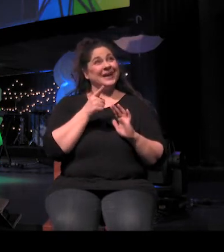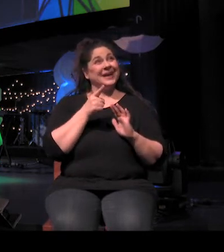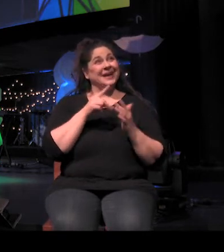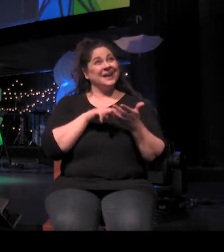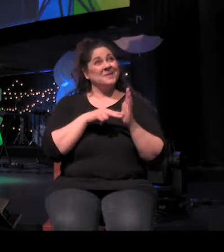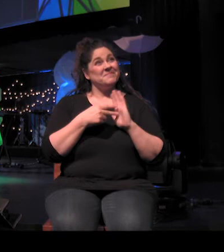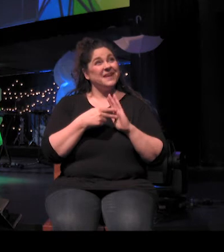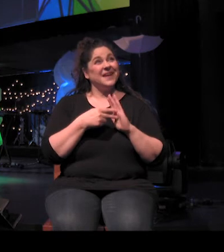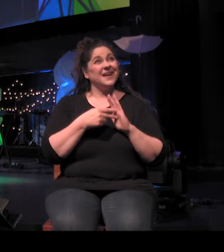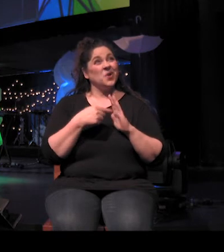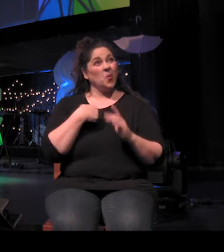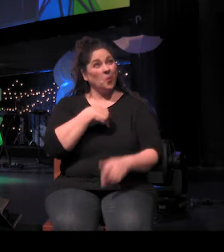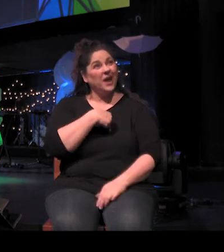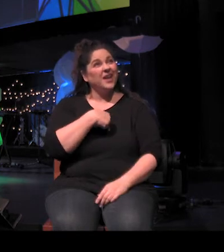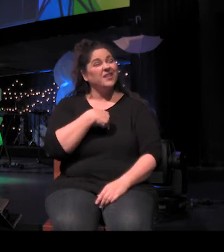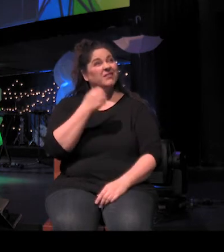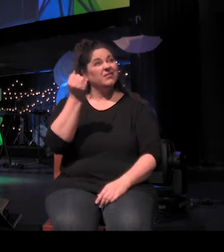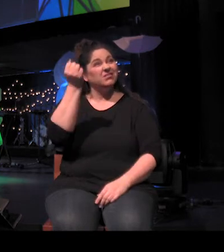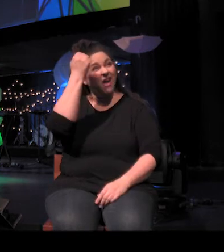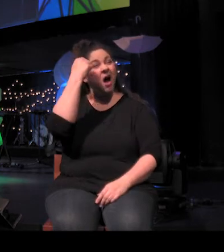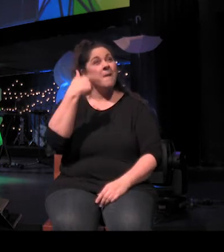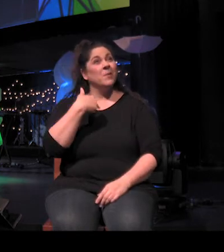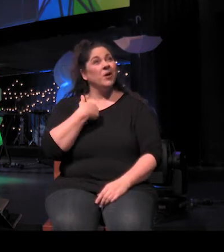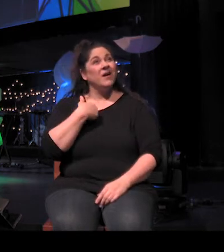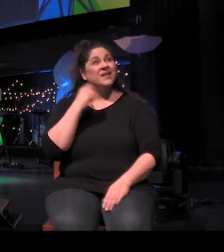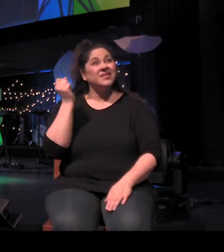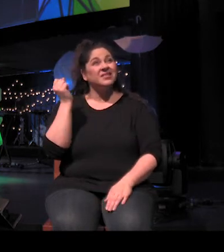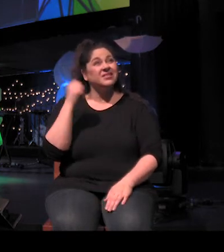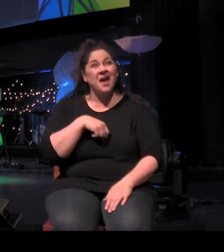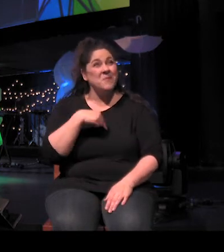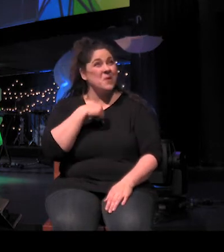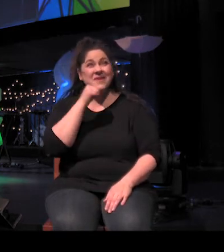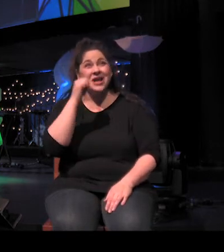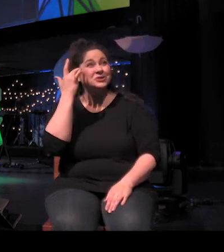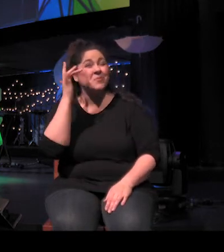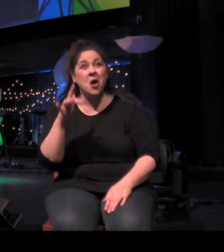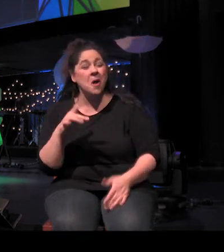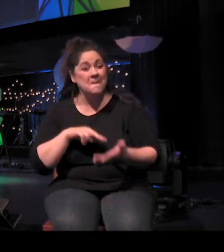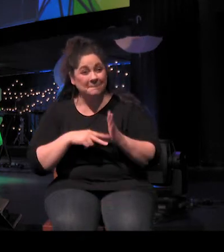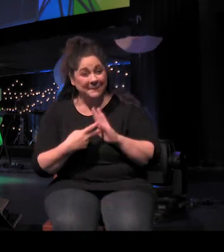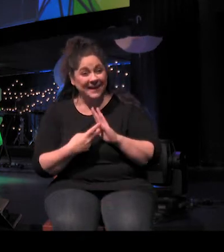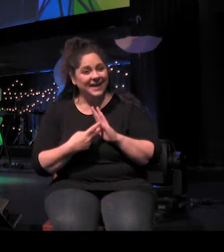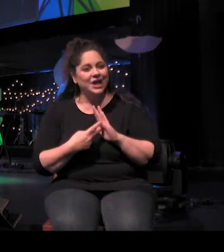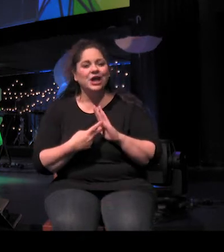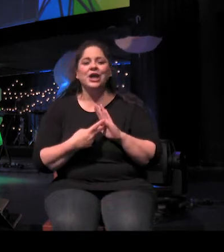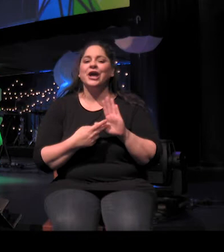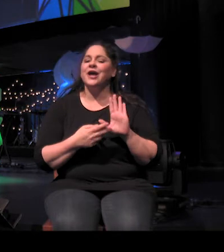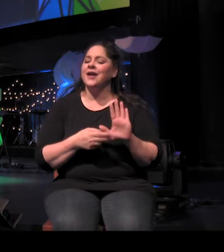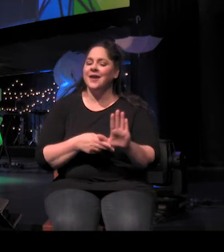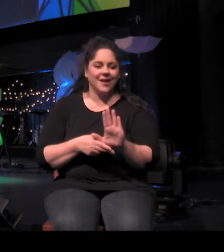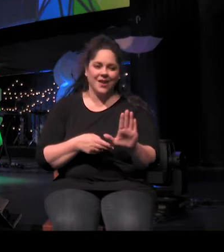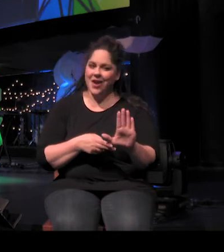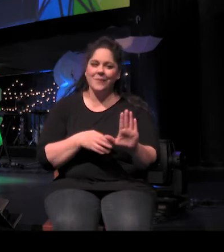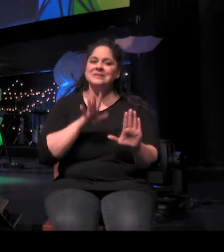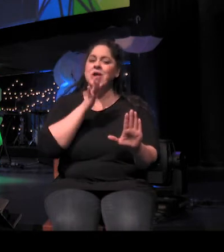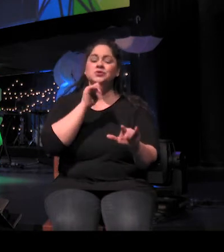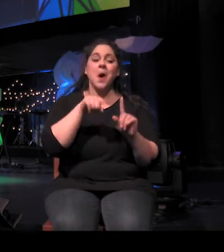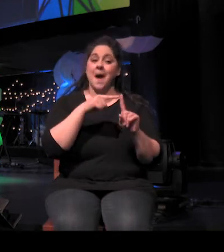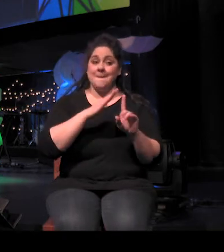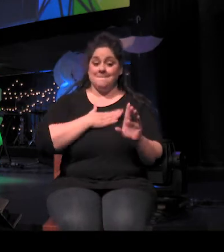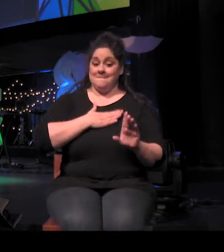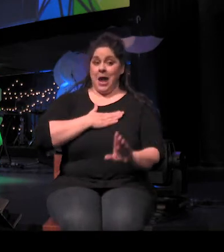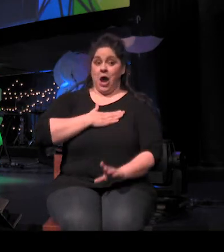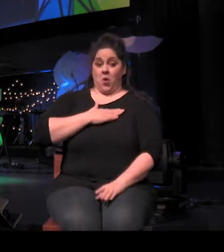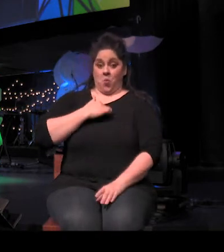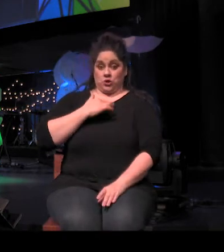that we're dumb or not intelligent? And again, he's not referring to our intelligence